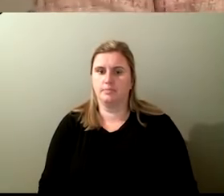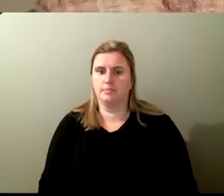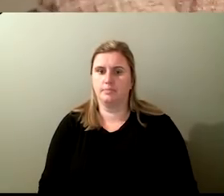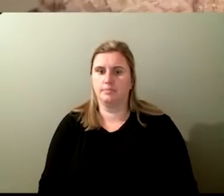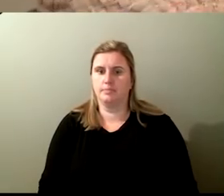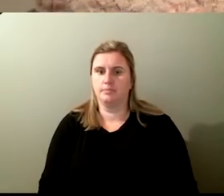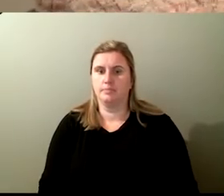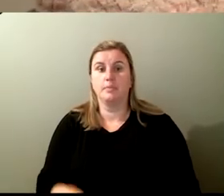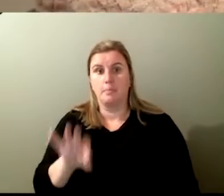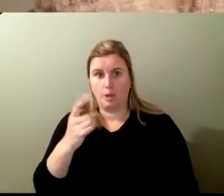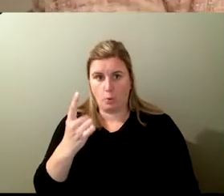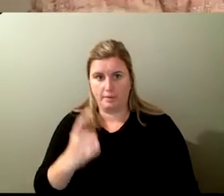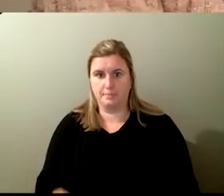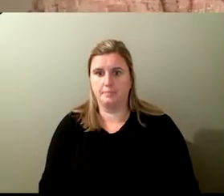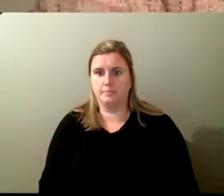Pick one.